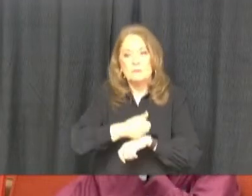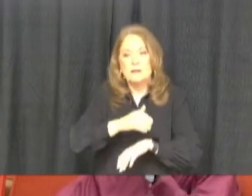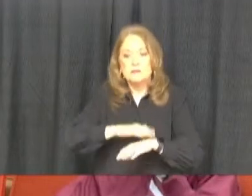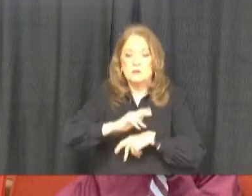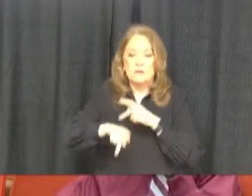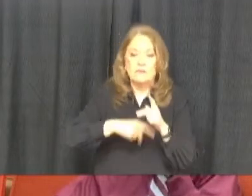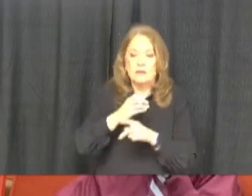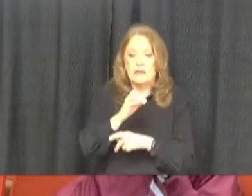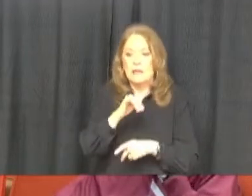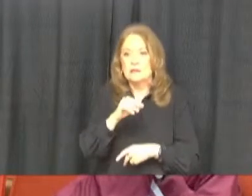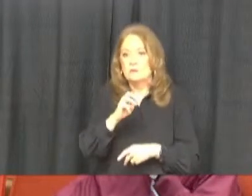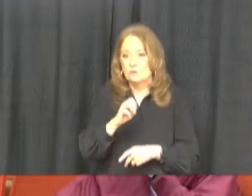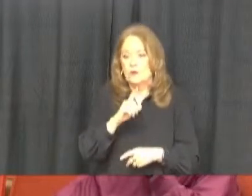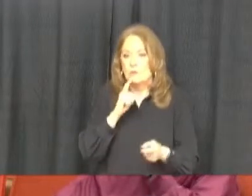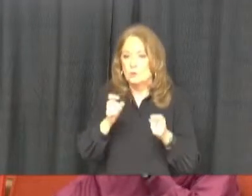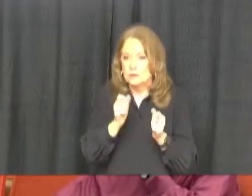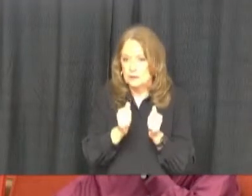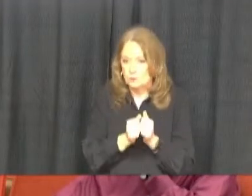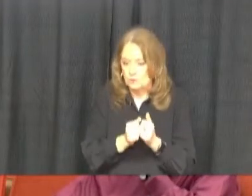of crime that we're dealing with.